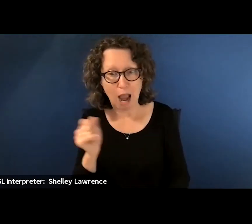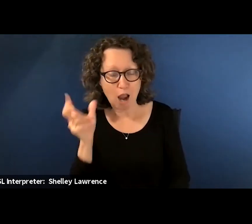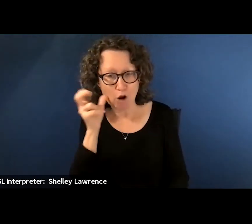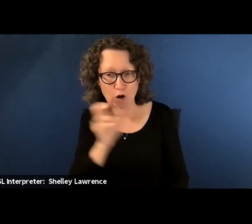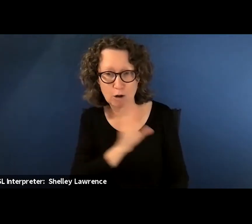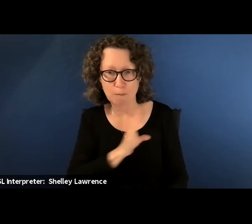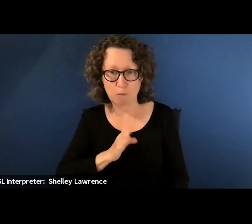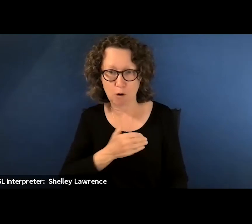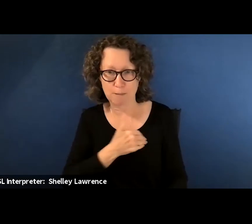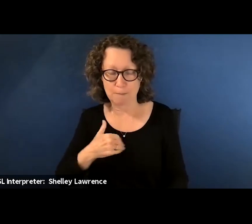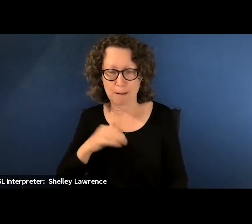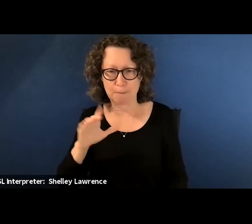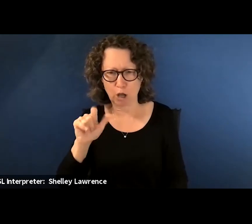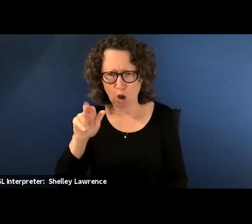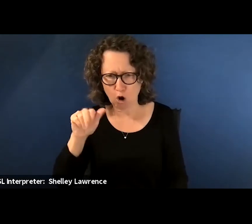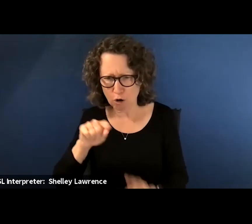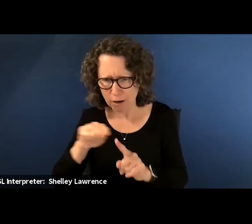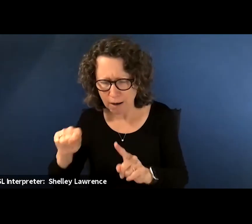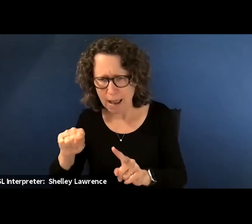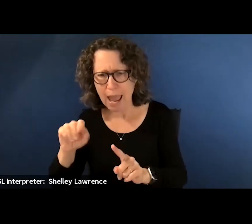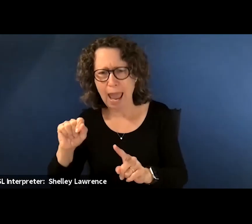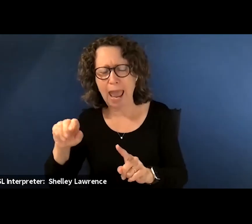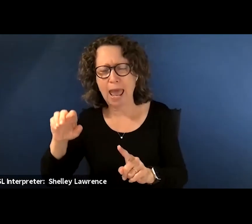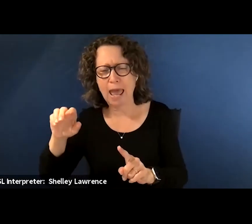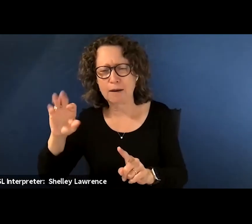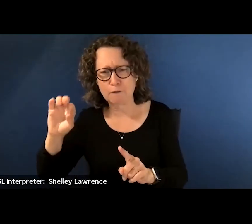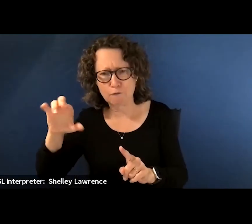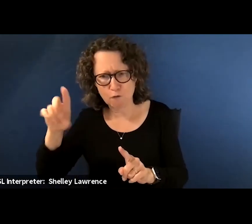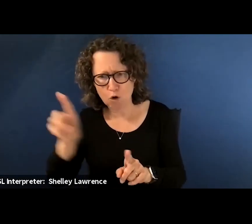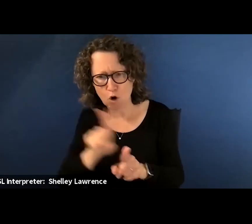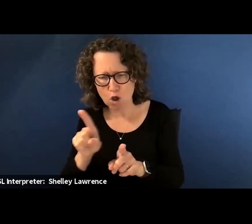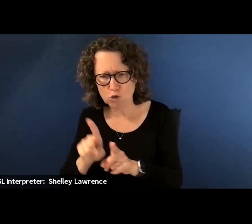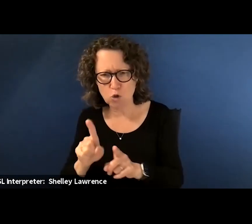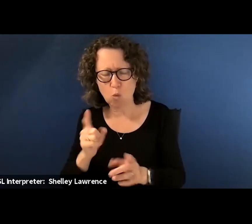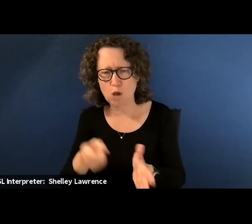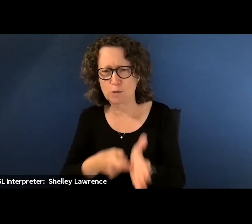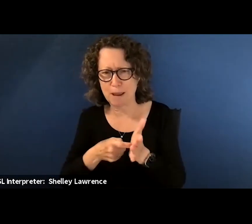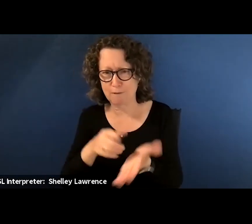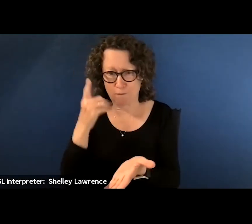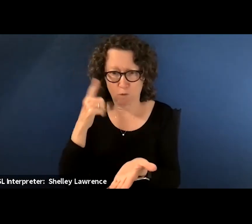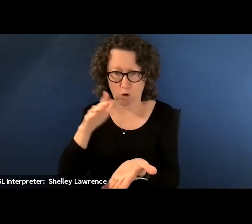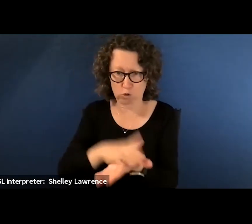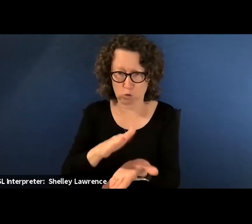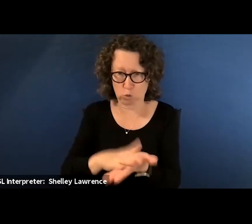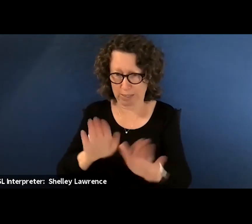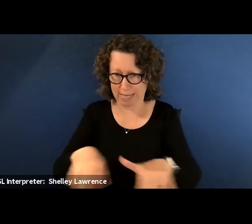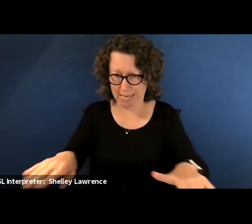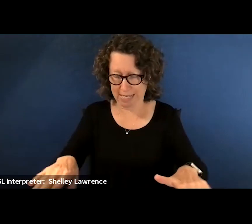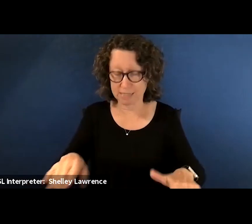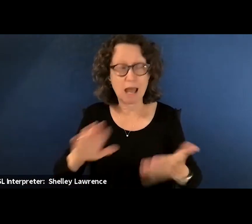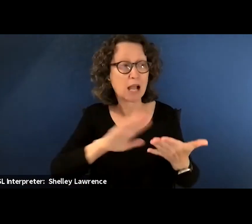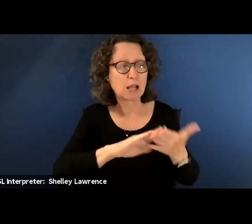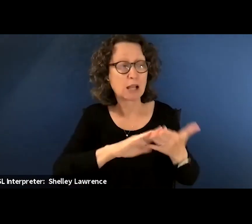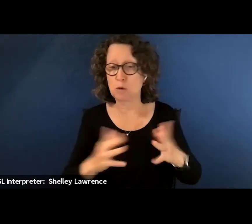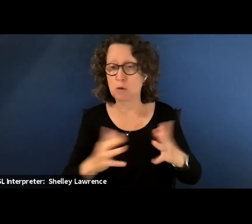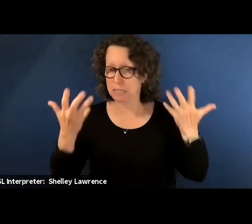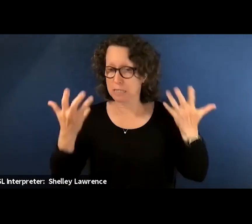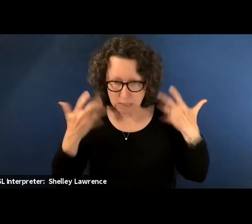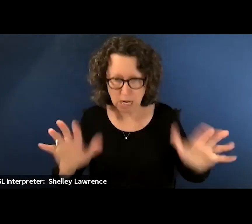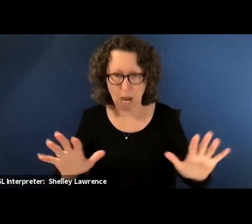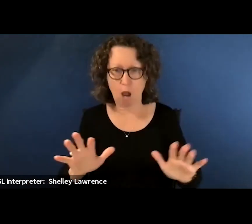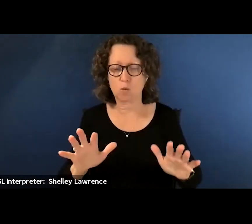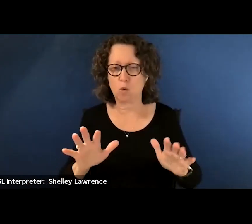member Laura Katz and President Kate Ford that they also want to mandate vaccines for school kids. The community does not want